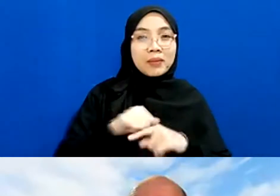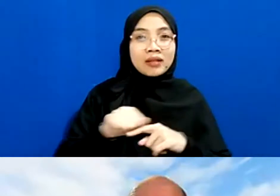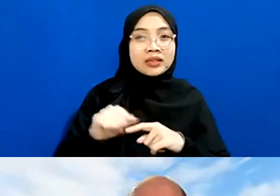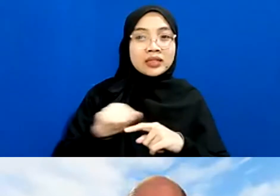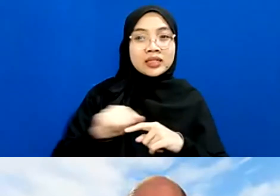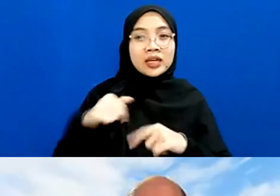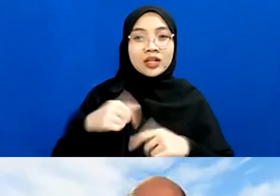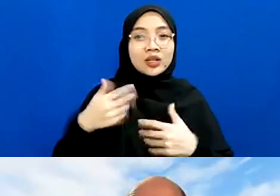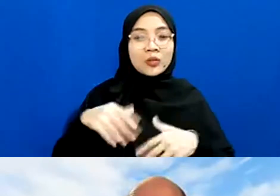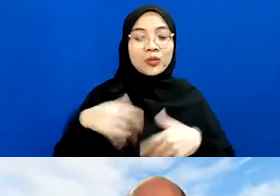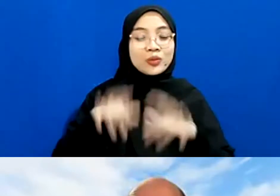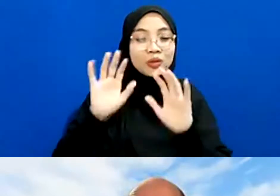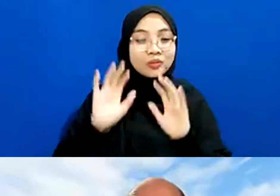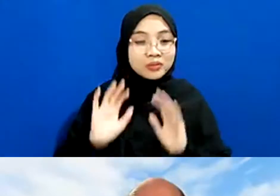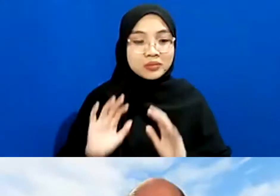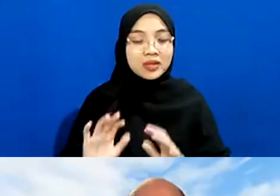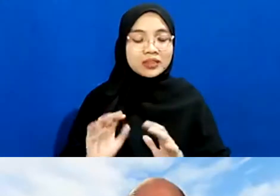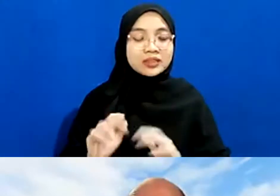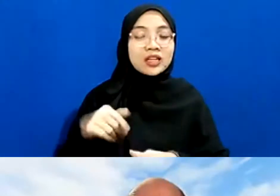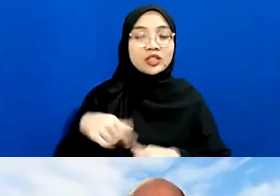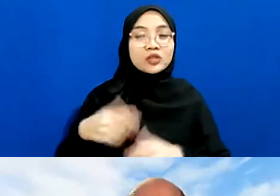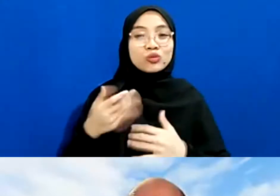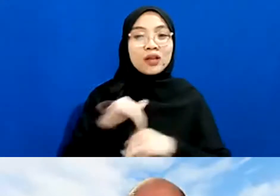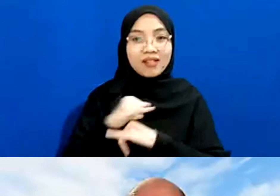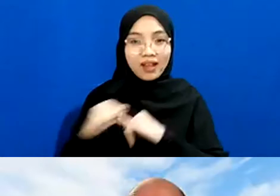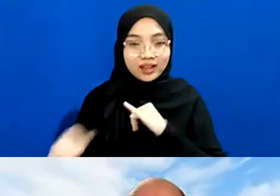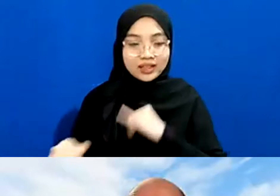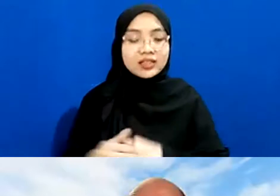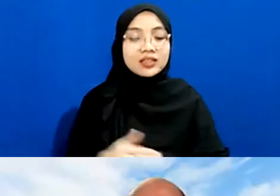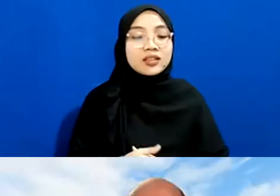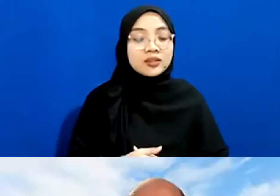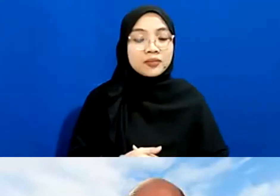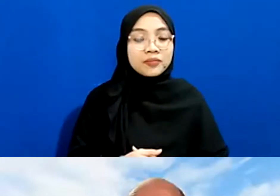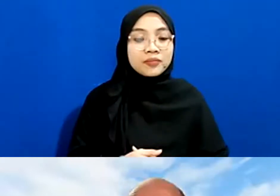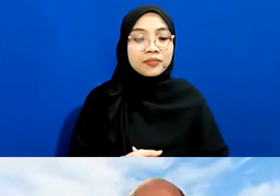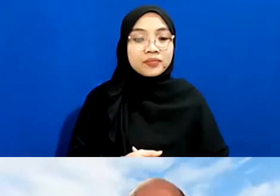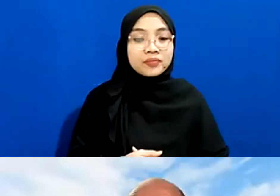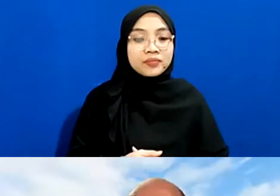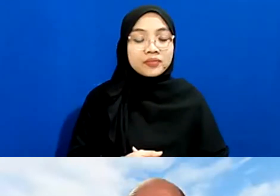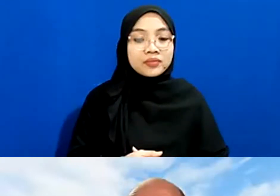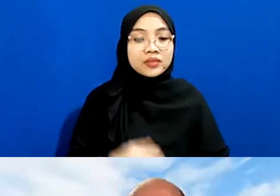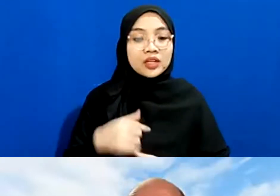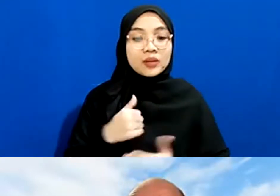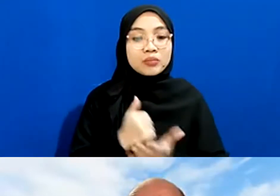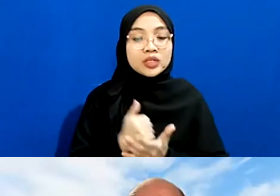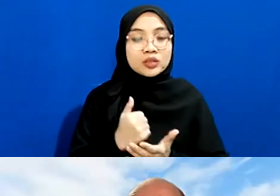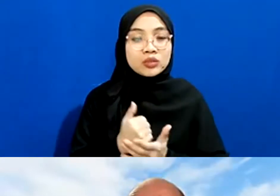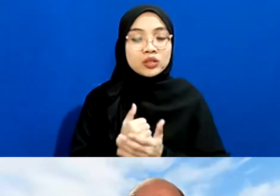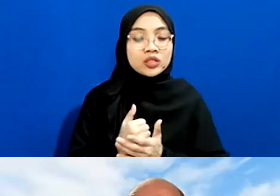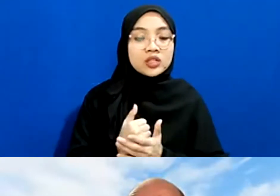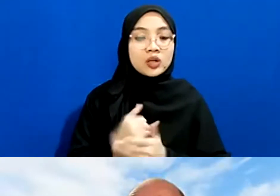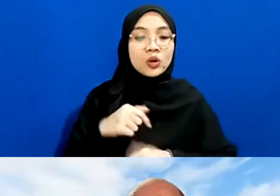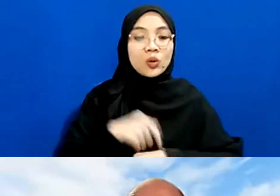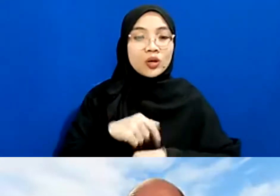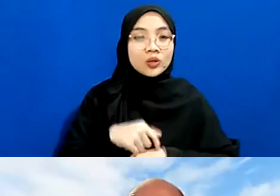But nevertheless, this is such a precious time for me to be given this opportunity